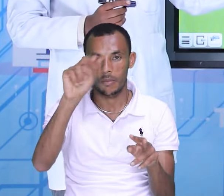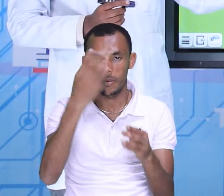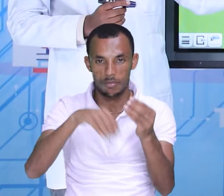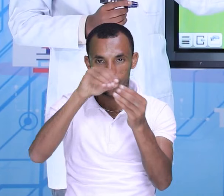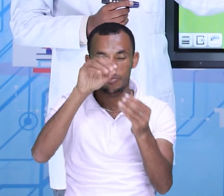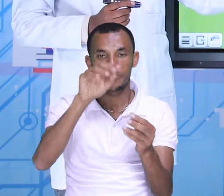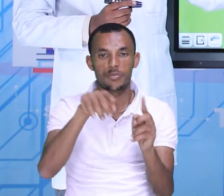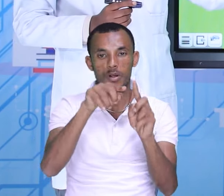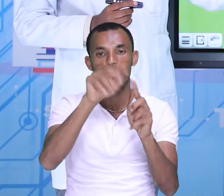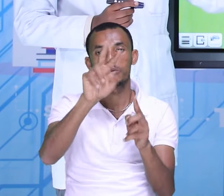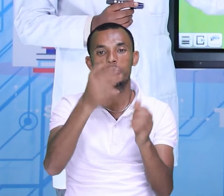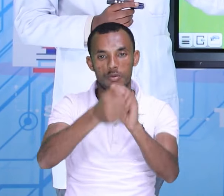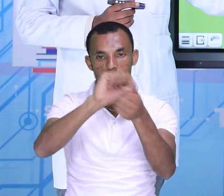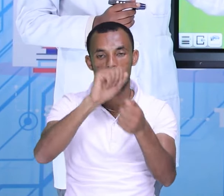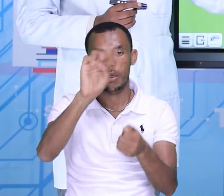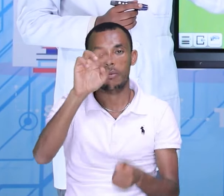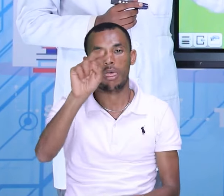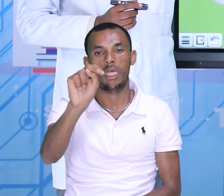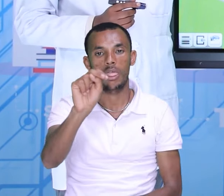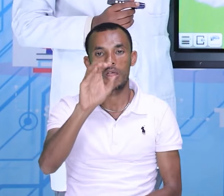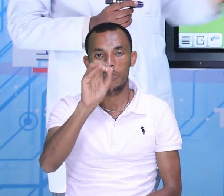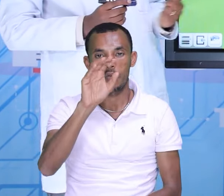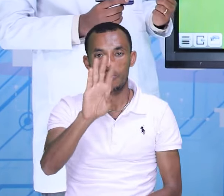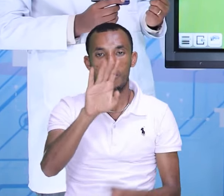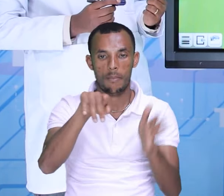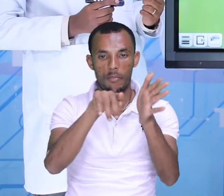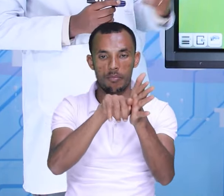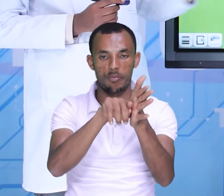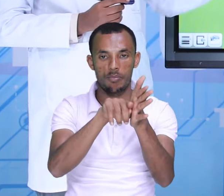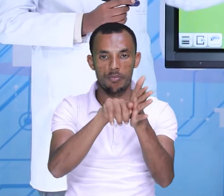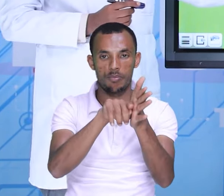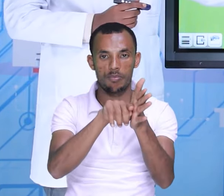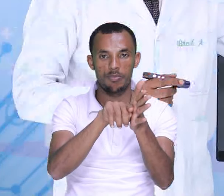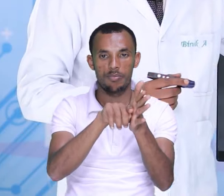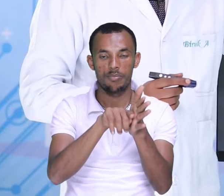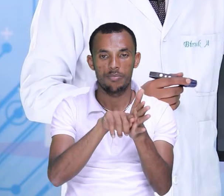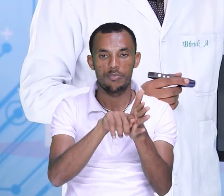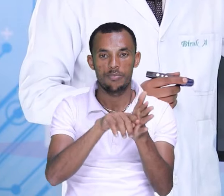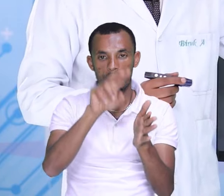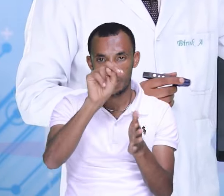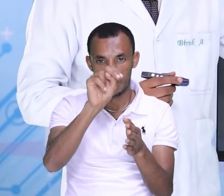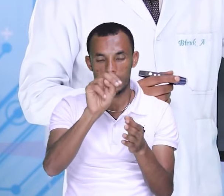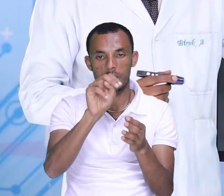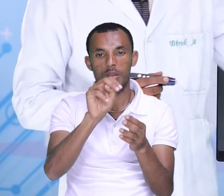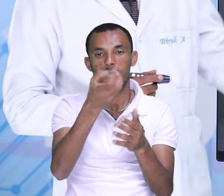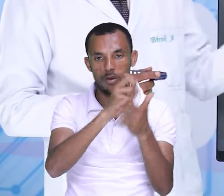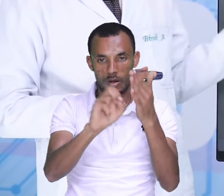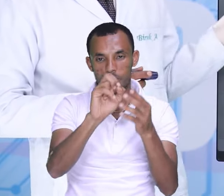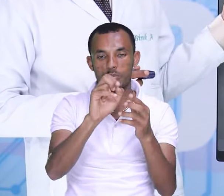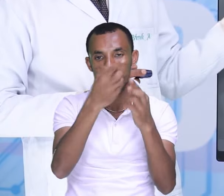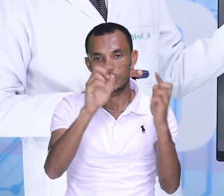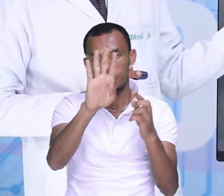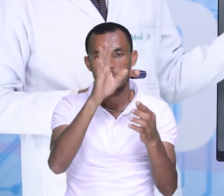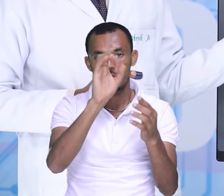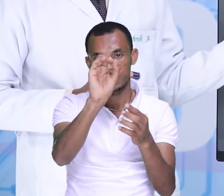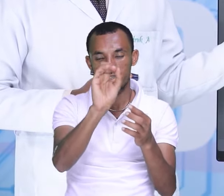+2 converted into MnO4 minus. In product position 4 oxygen,